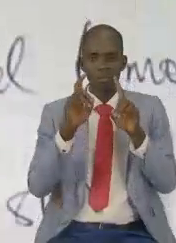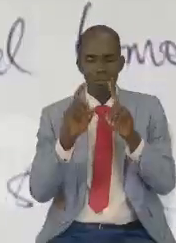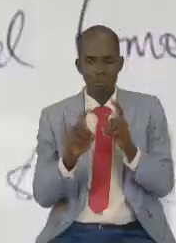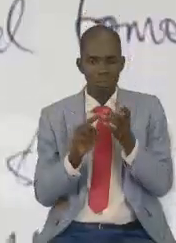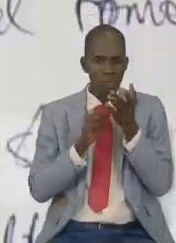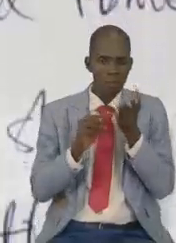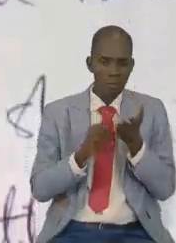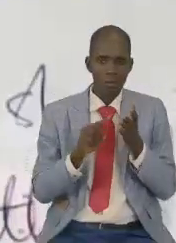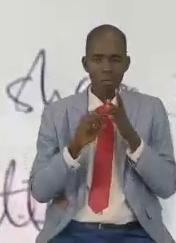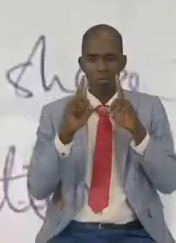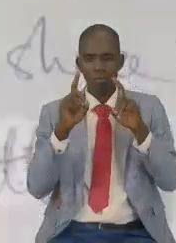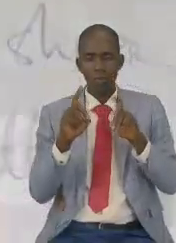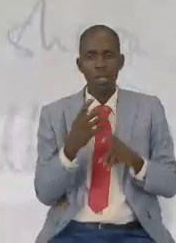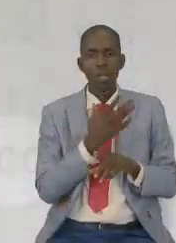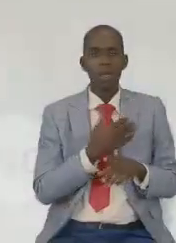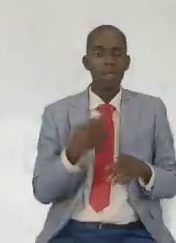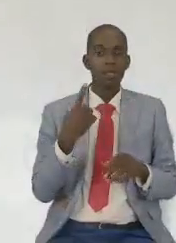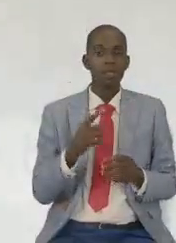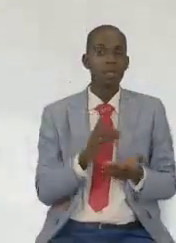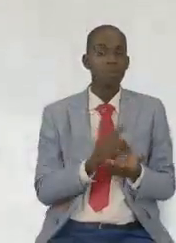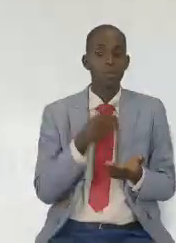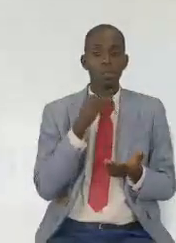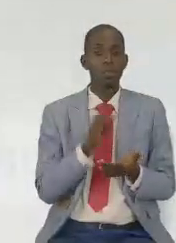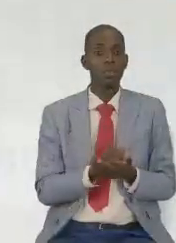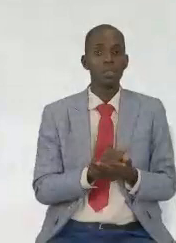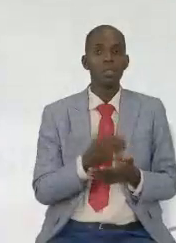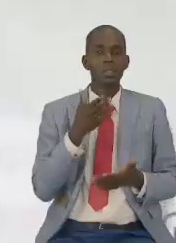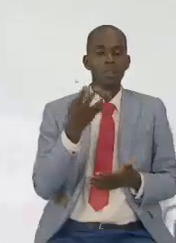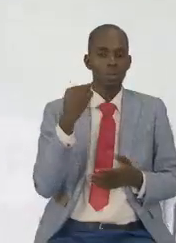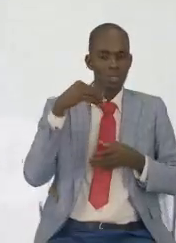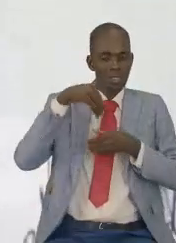was internal bleeding inside,